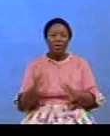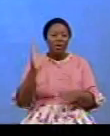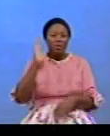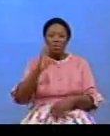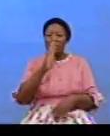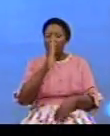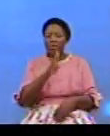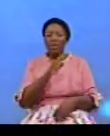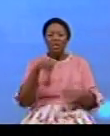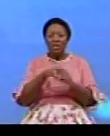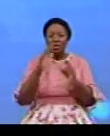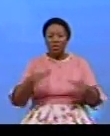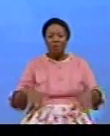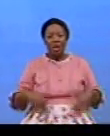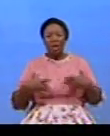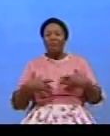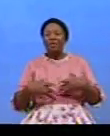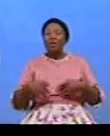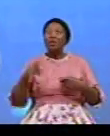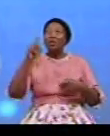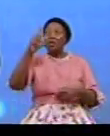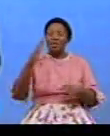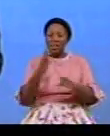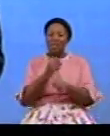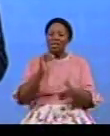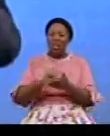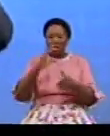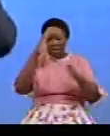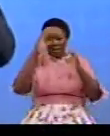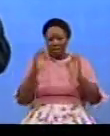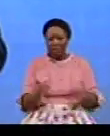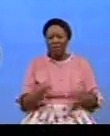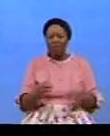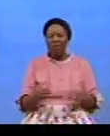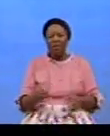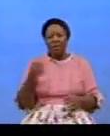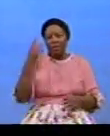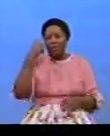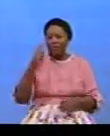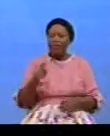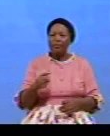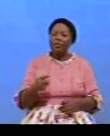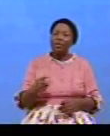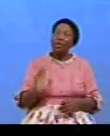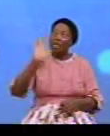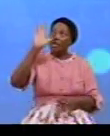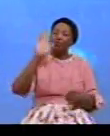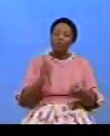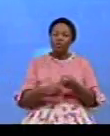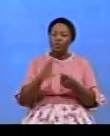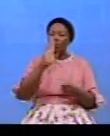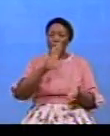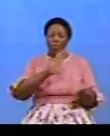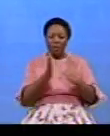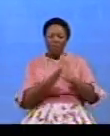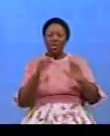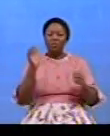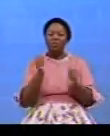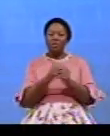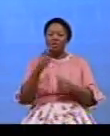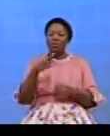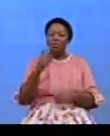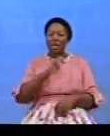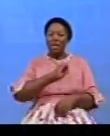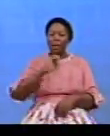name. Jeremiah chapter 30. I'm reading from verse 17. Jeremiah chapter